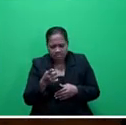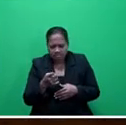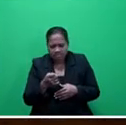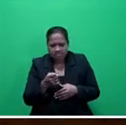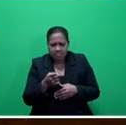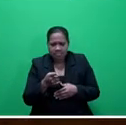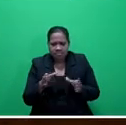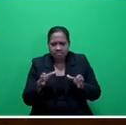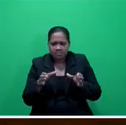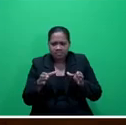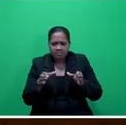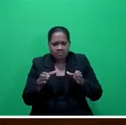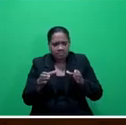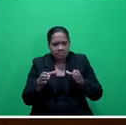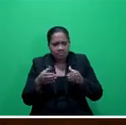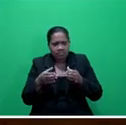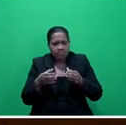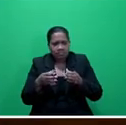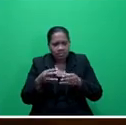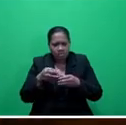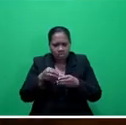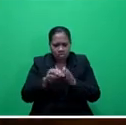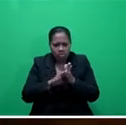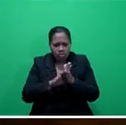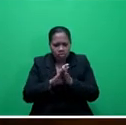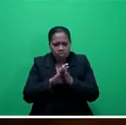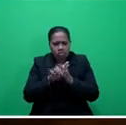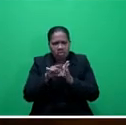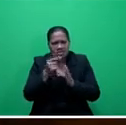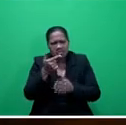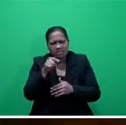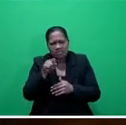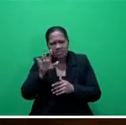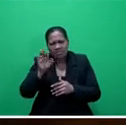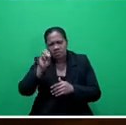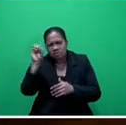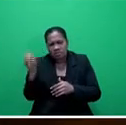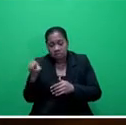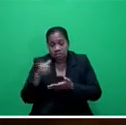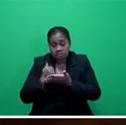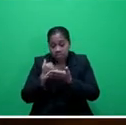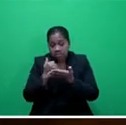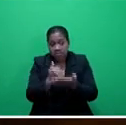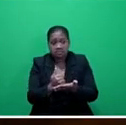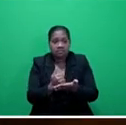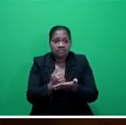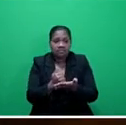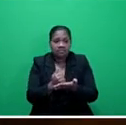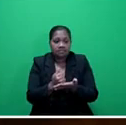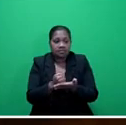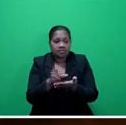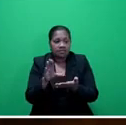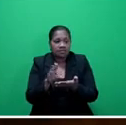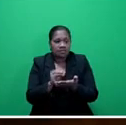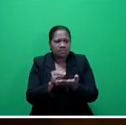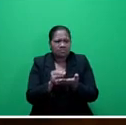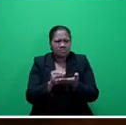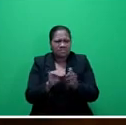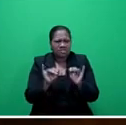premium grew by 7.5%, which was supported by the growth in both life and general insurance